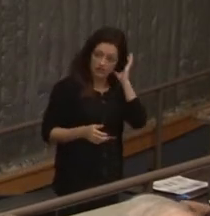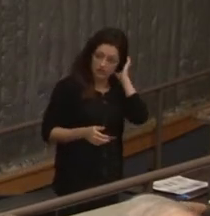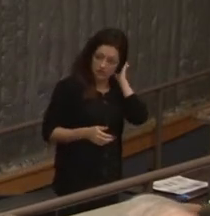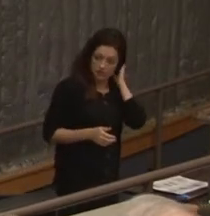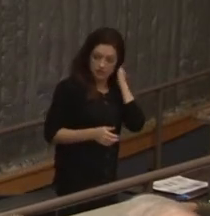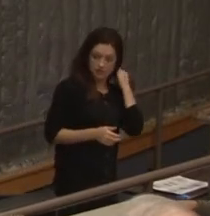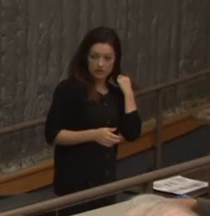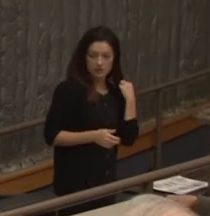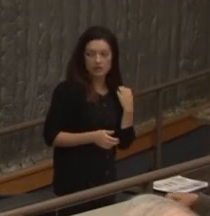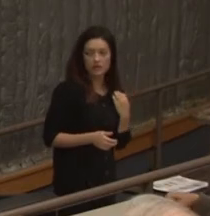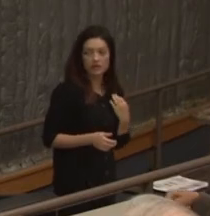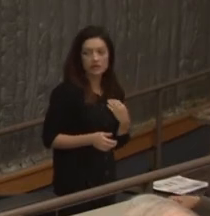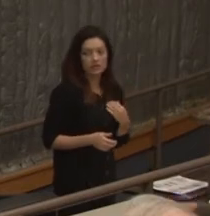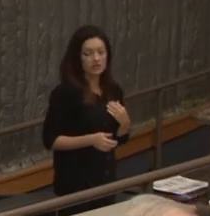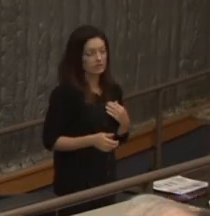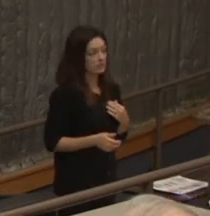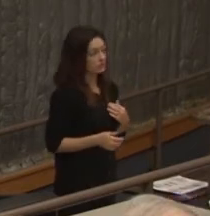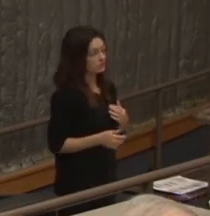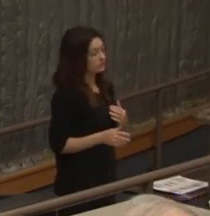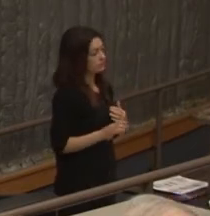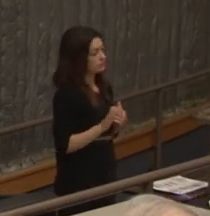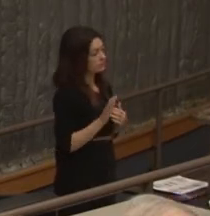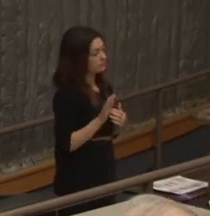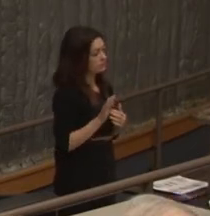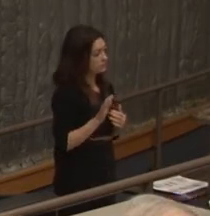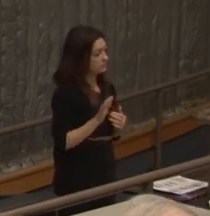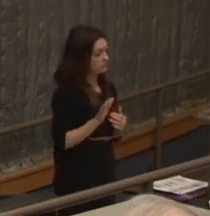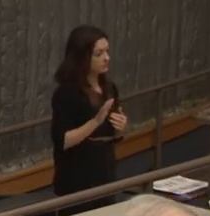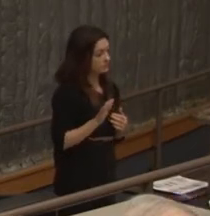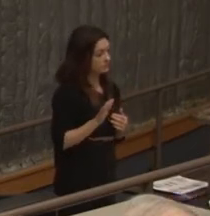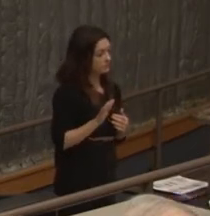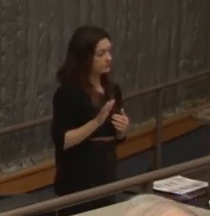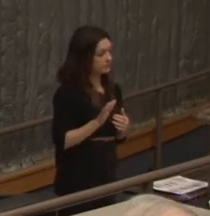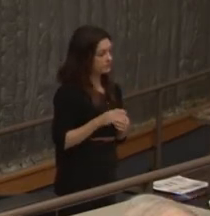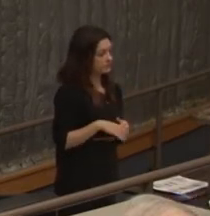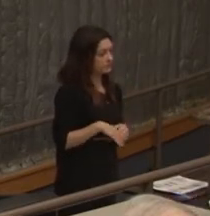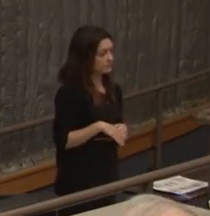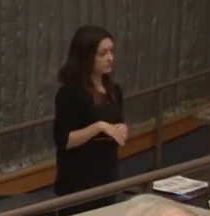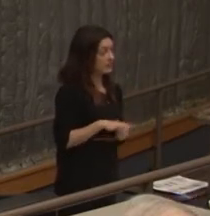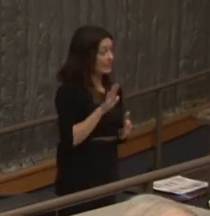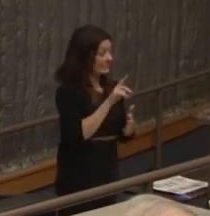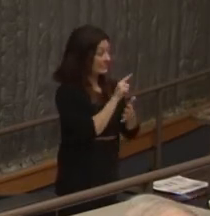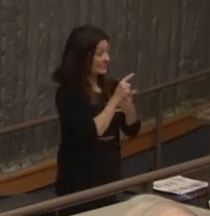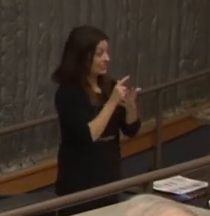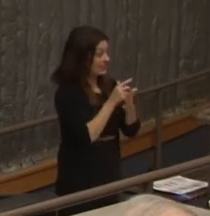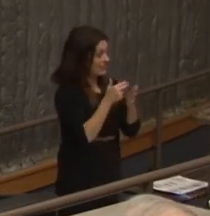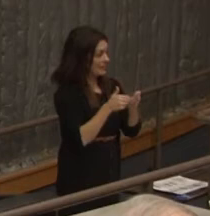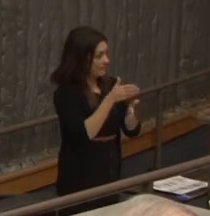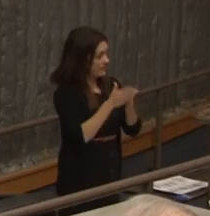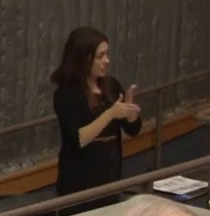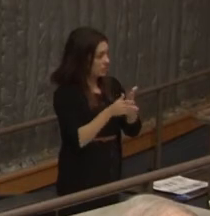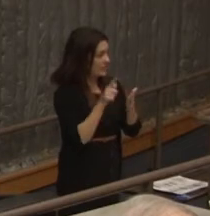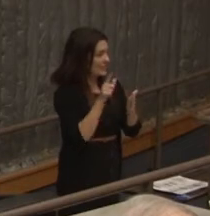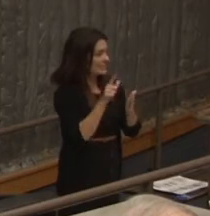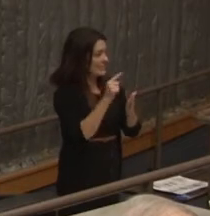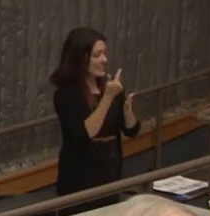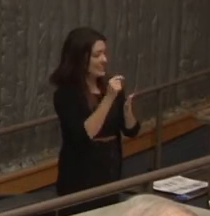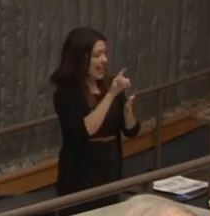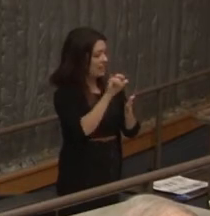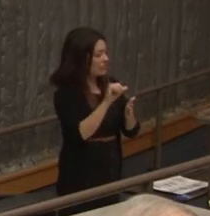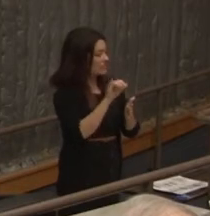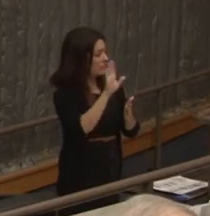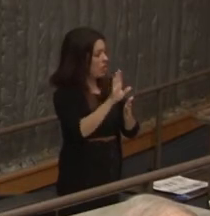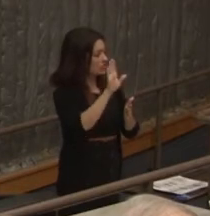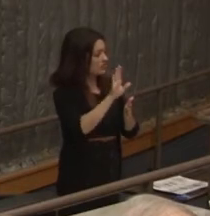When he finishes a series of paintings, his gallery, the Pucker Gallery in Boston, which if you're ever in Boston, you should certainly visit, on Newbury Street